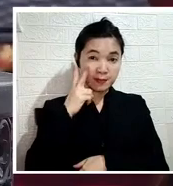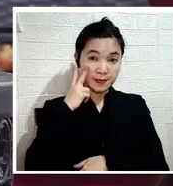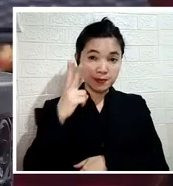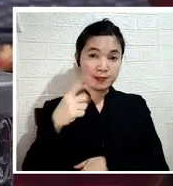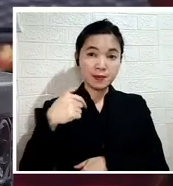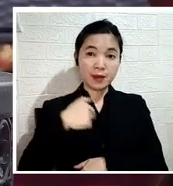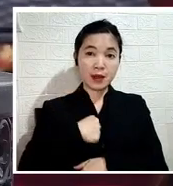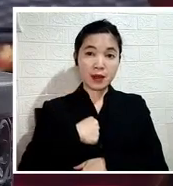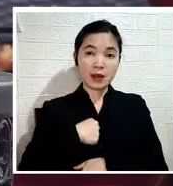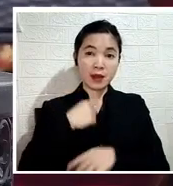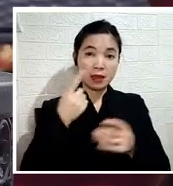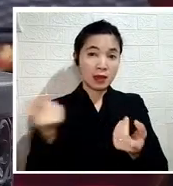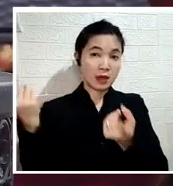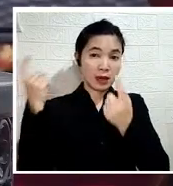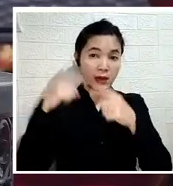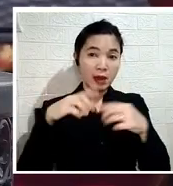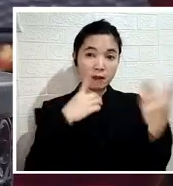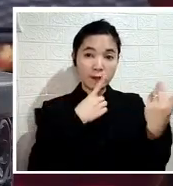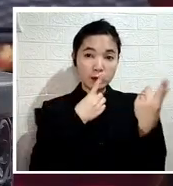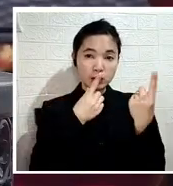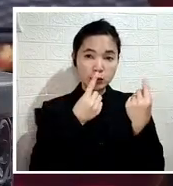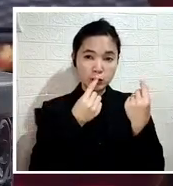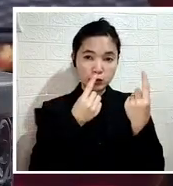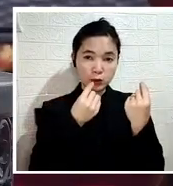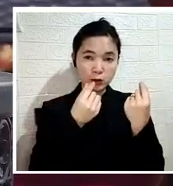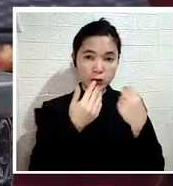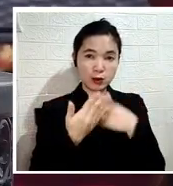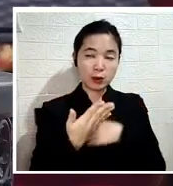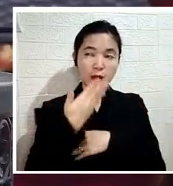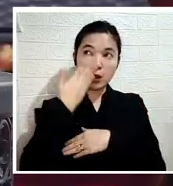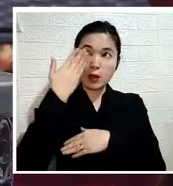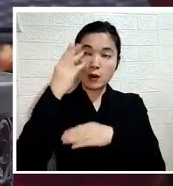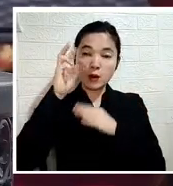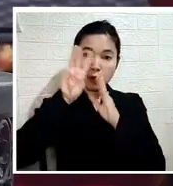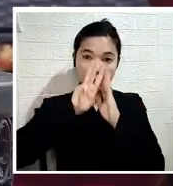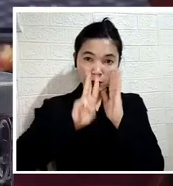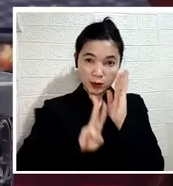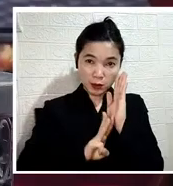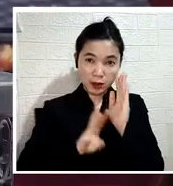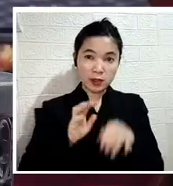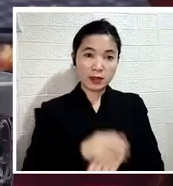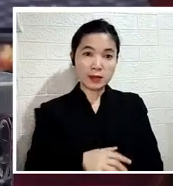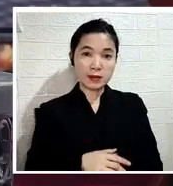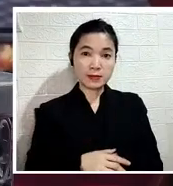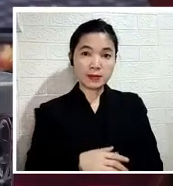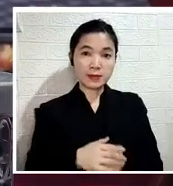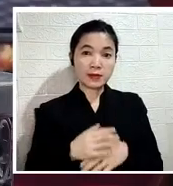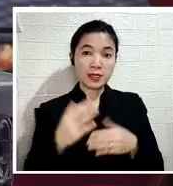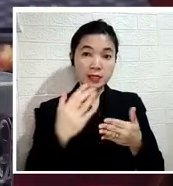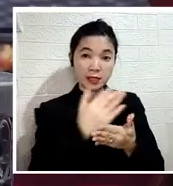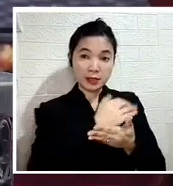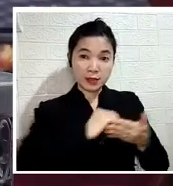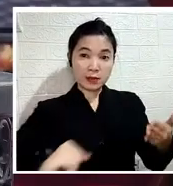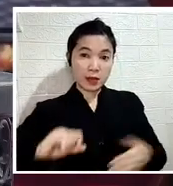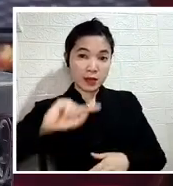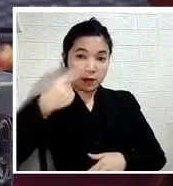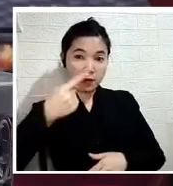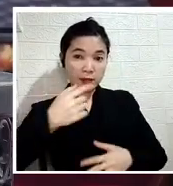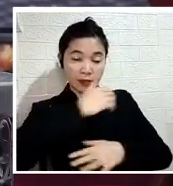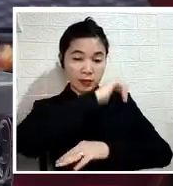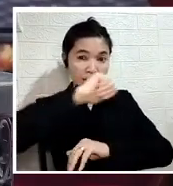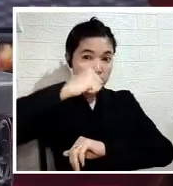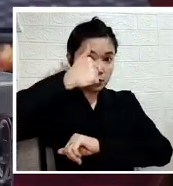come to do your will." He takes away the first to establish